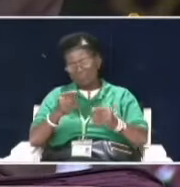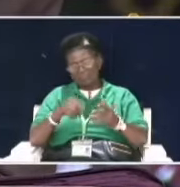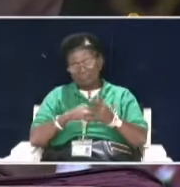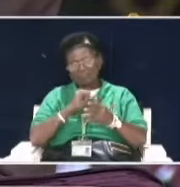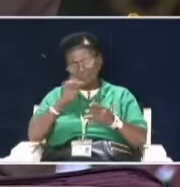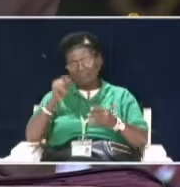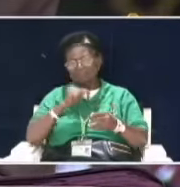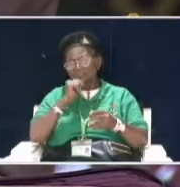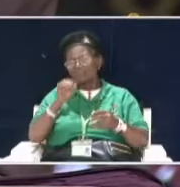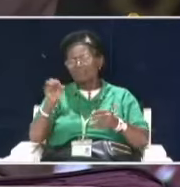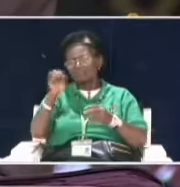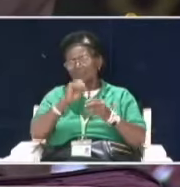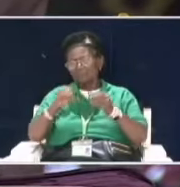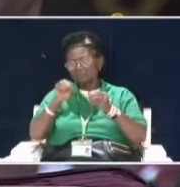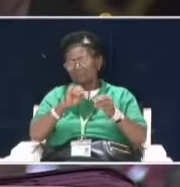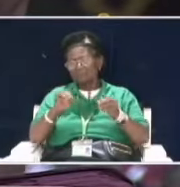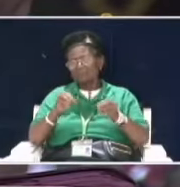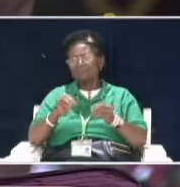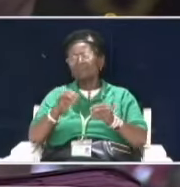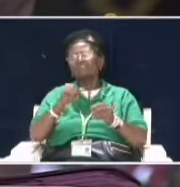ordinary situation.